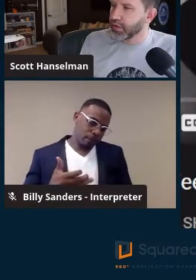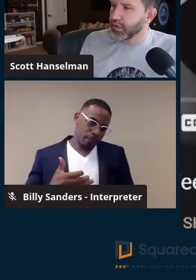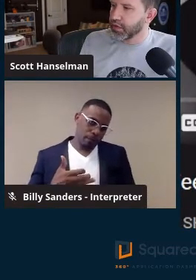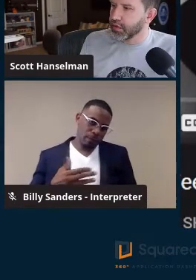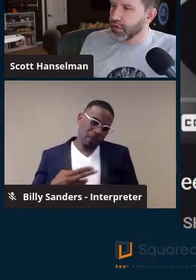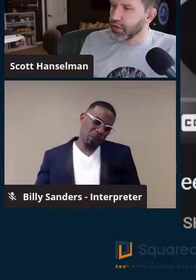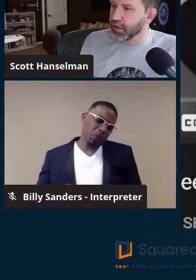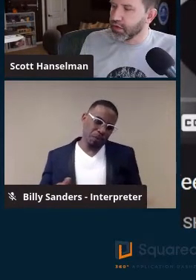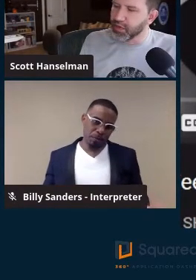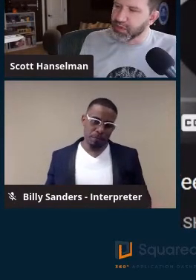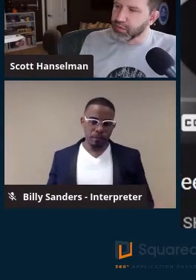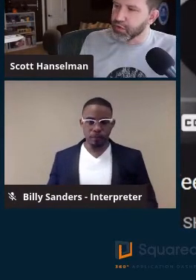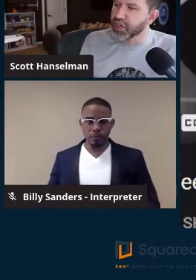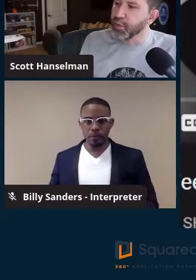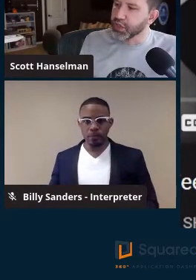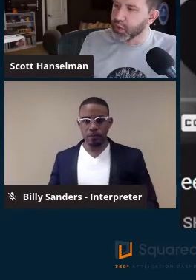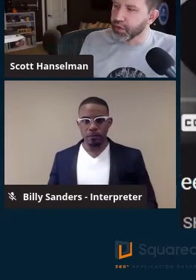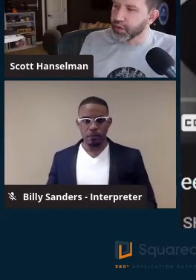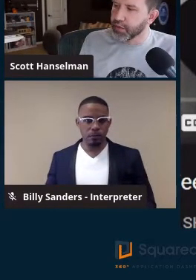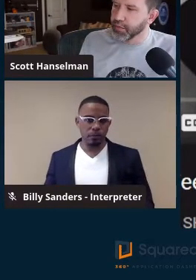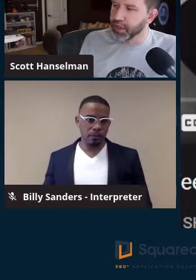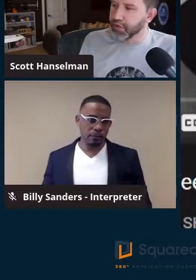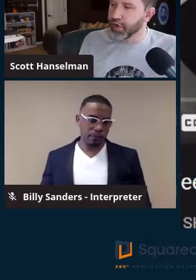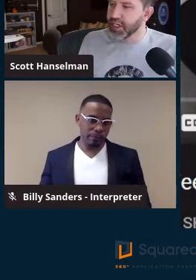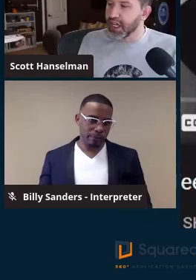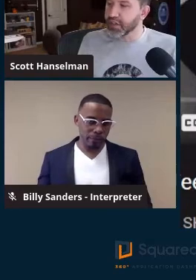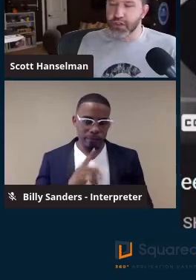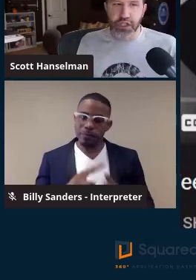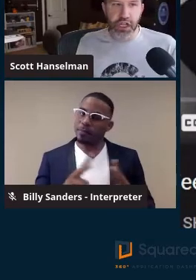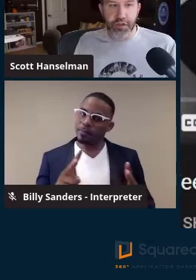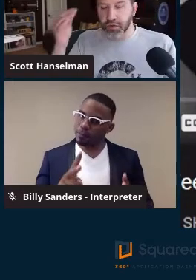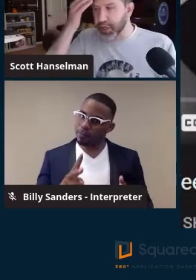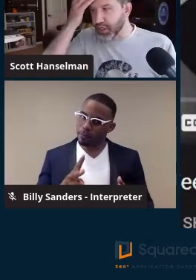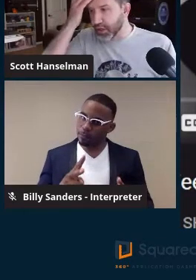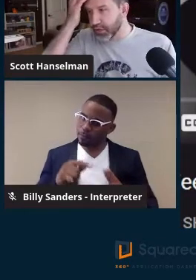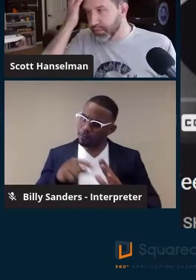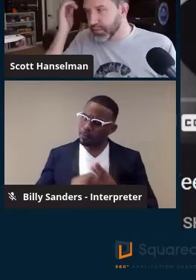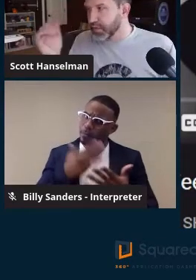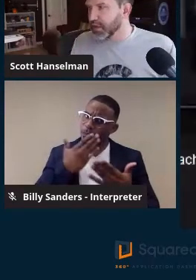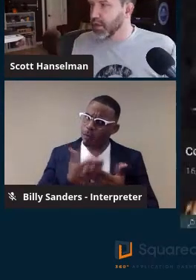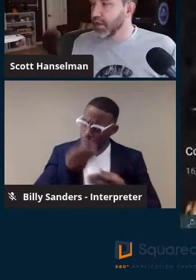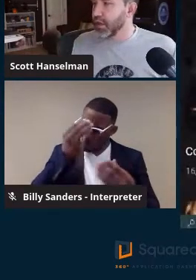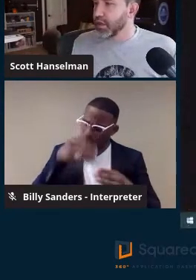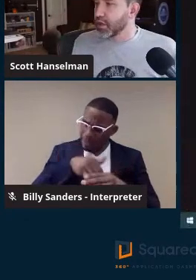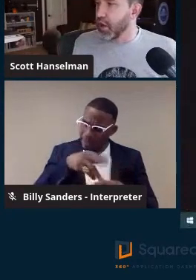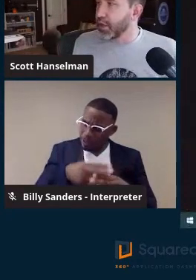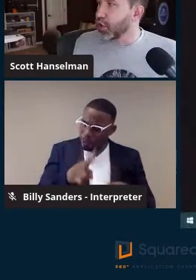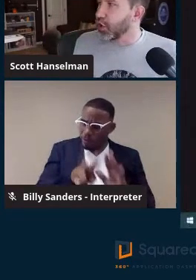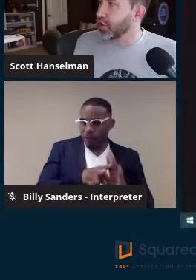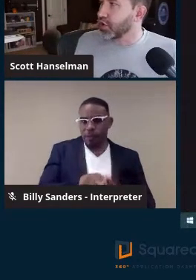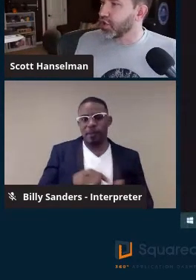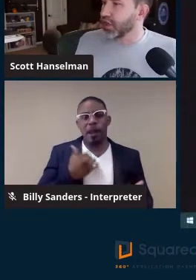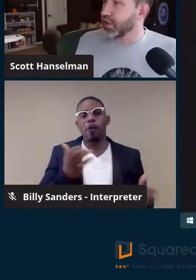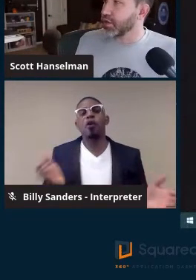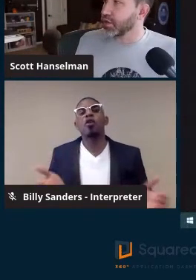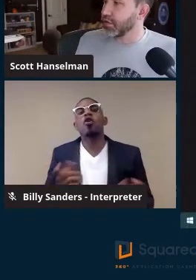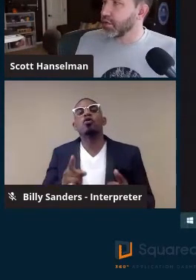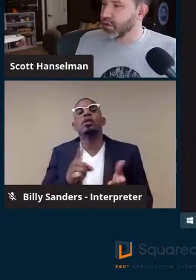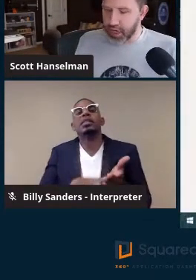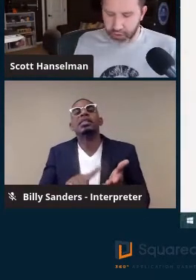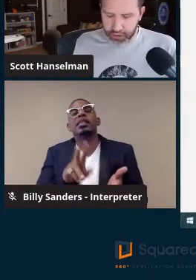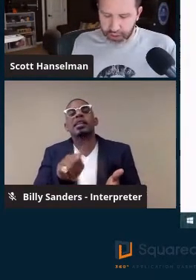short. They're somewhat short, but they're very dense. There's a lot of information there. So I would encourage you to check